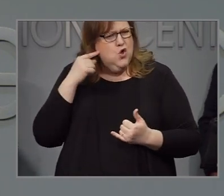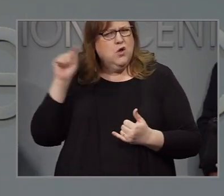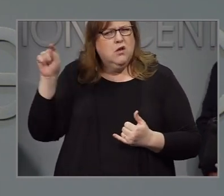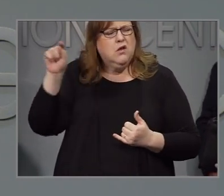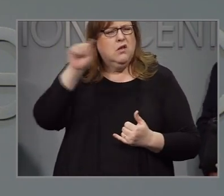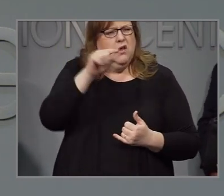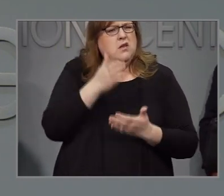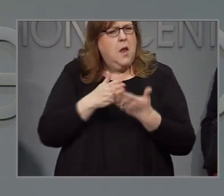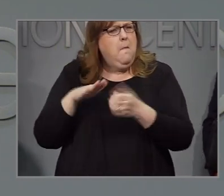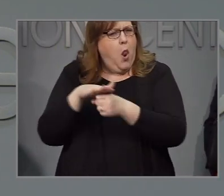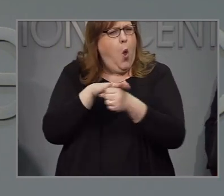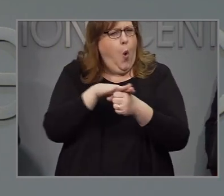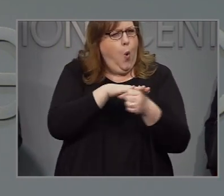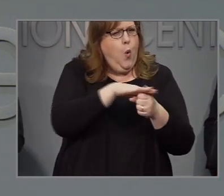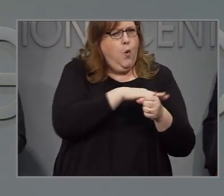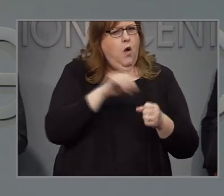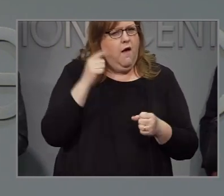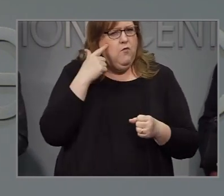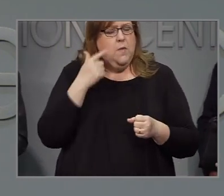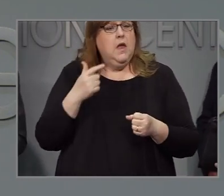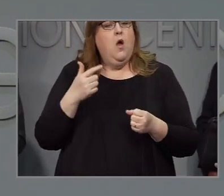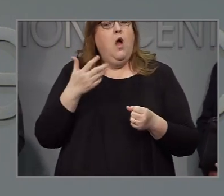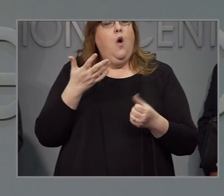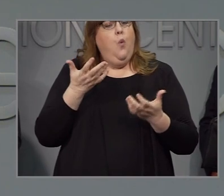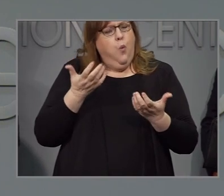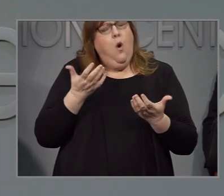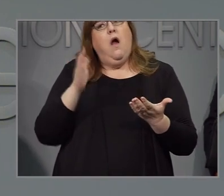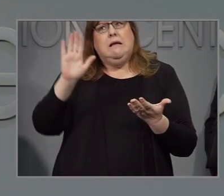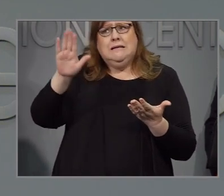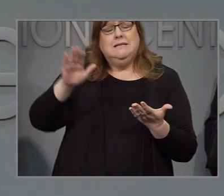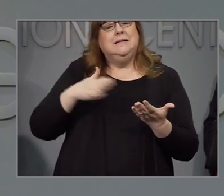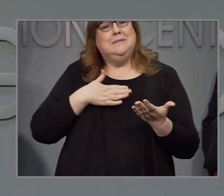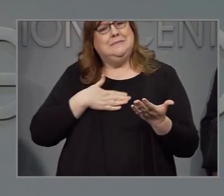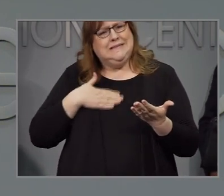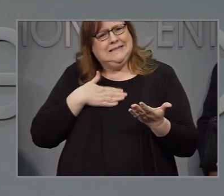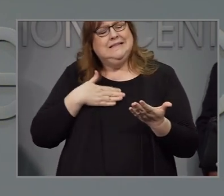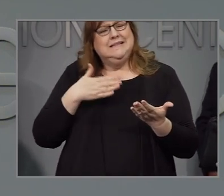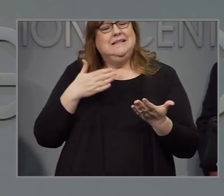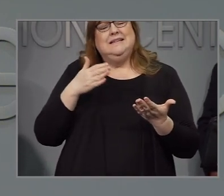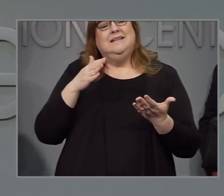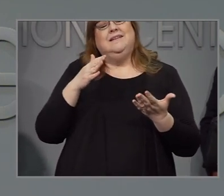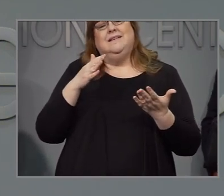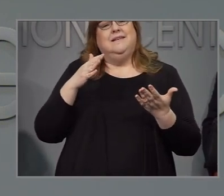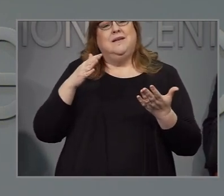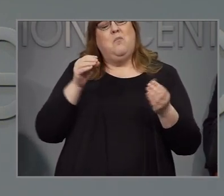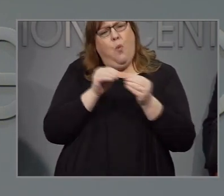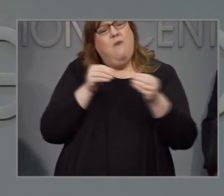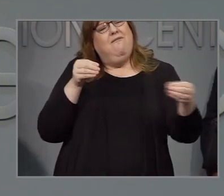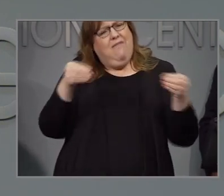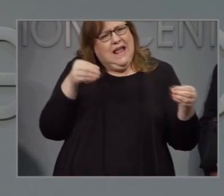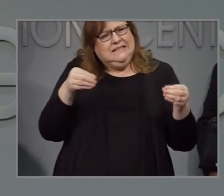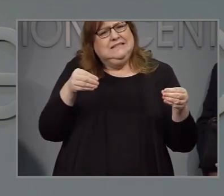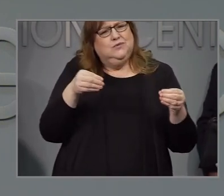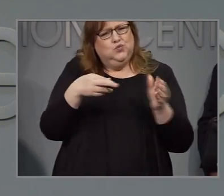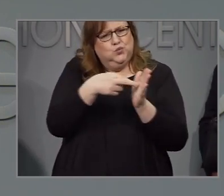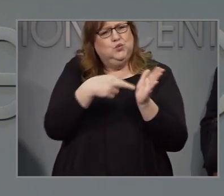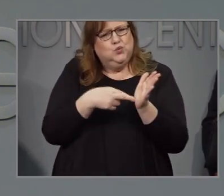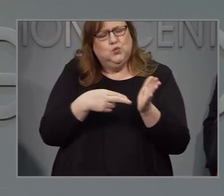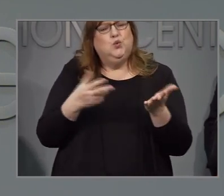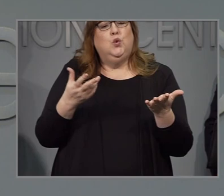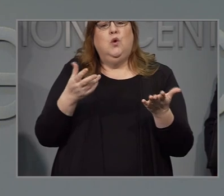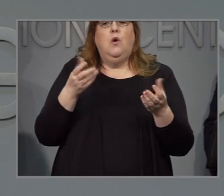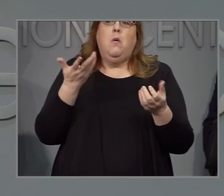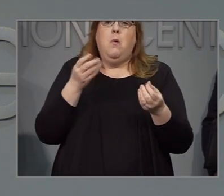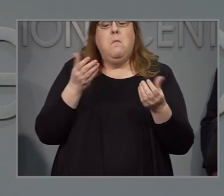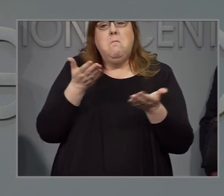authority to lift restrictions in their own counties or asking for a regional approach to lifting